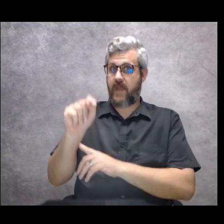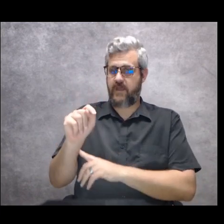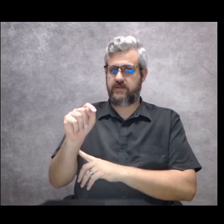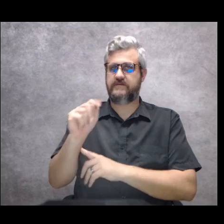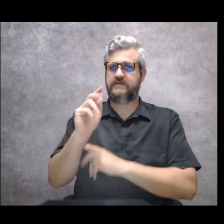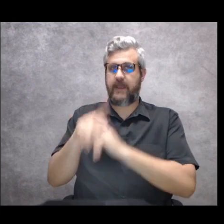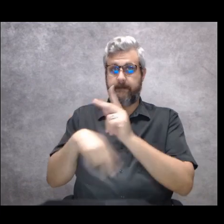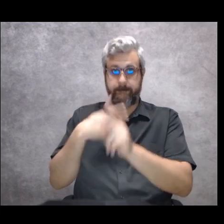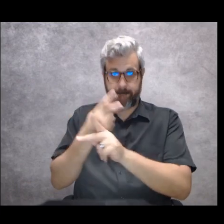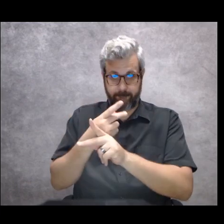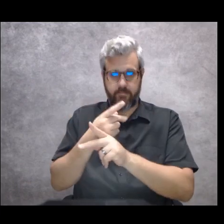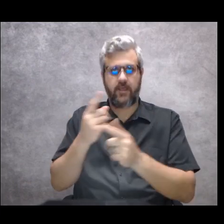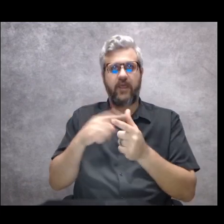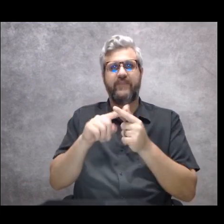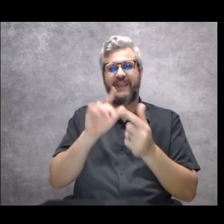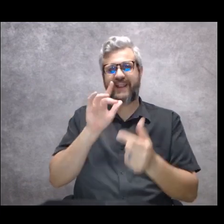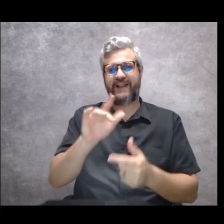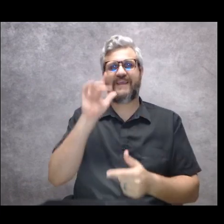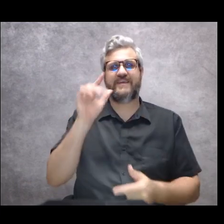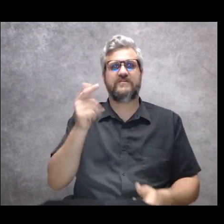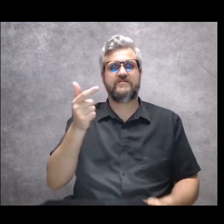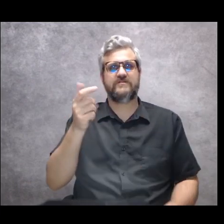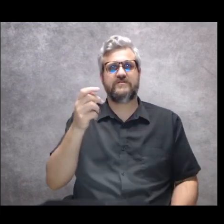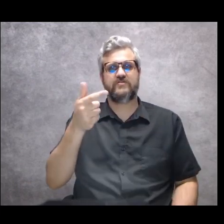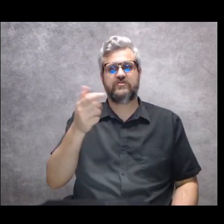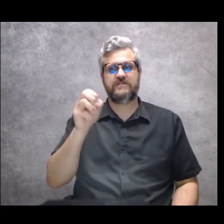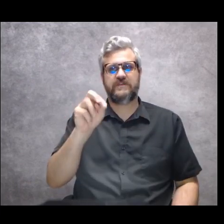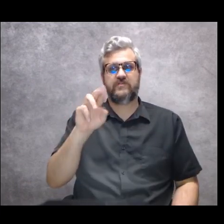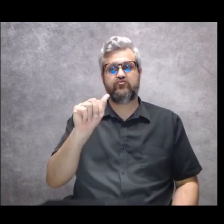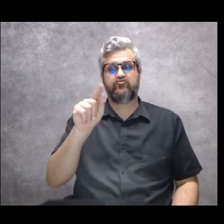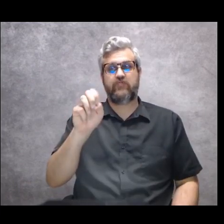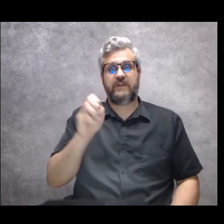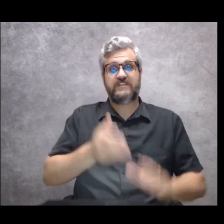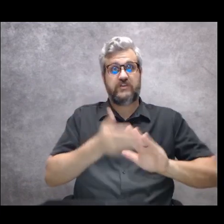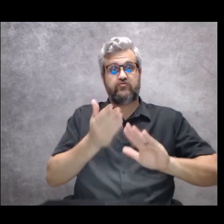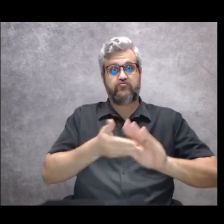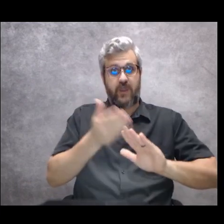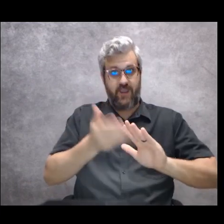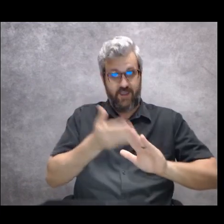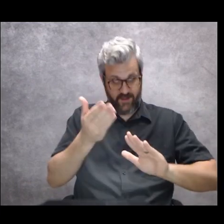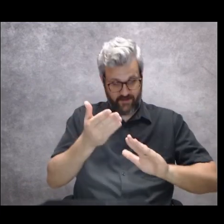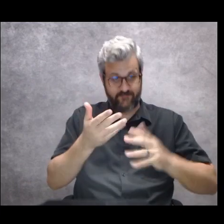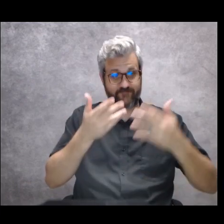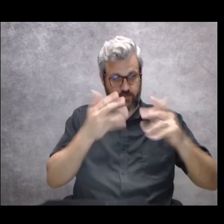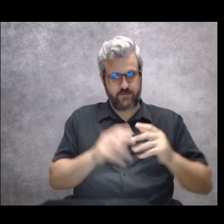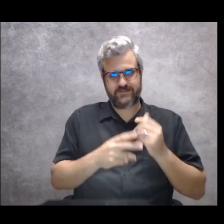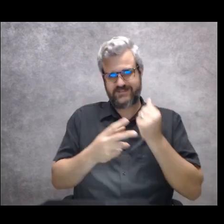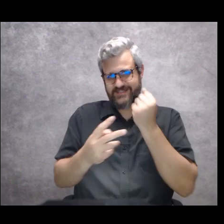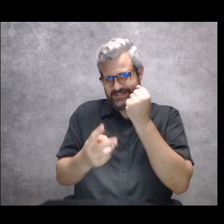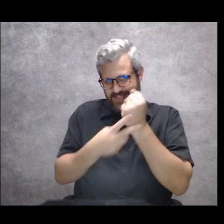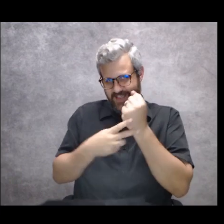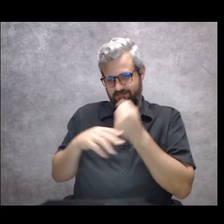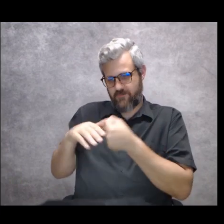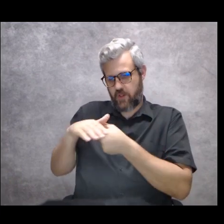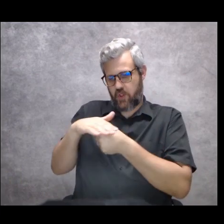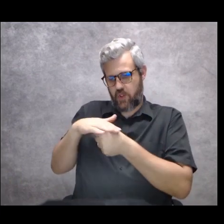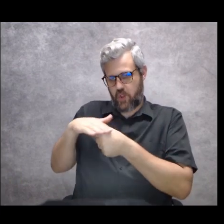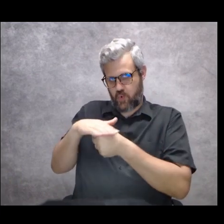To generate the validation report, you will want to save the local data set